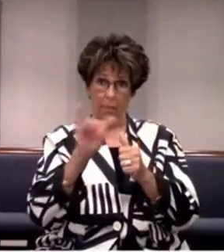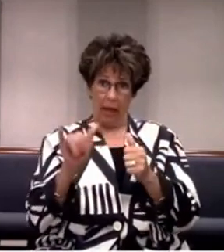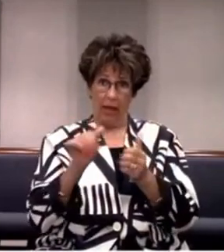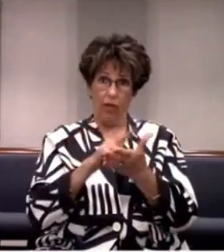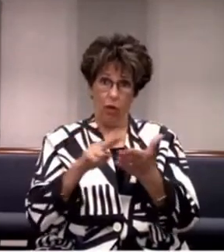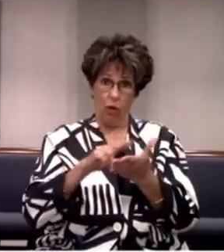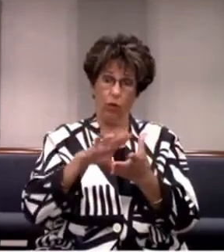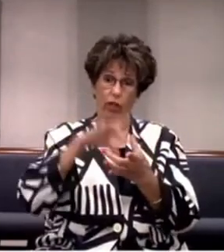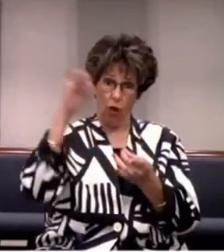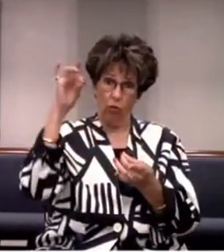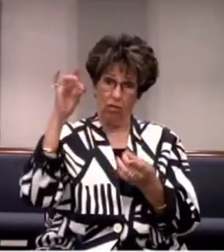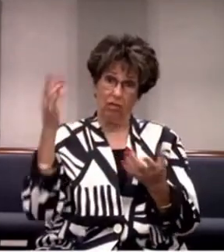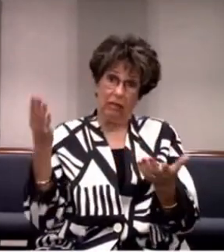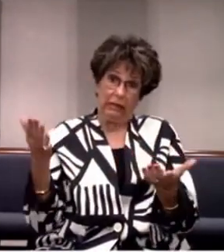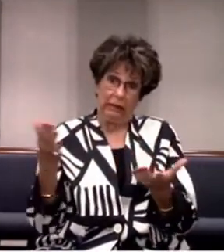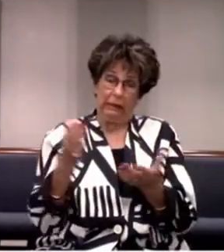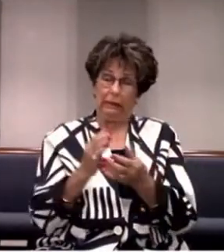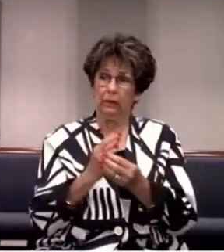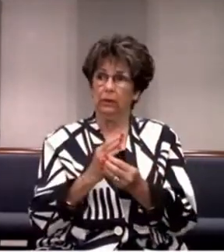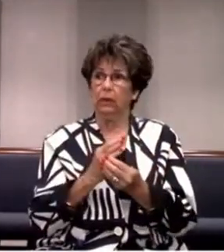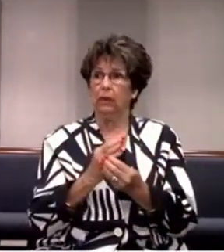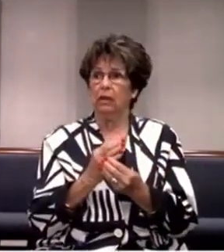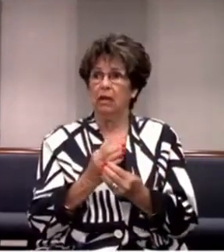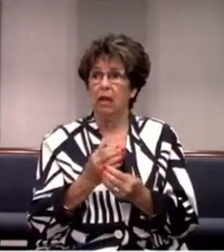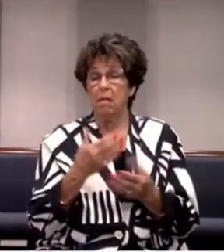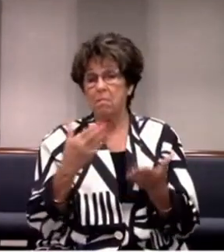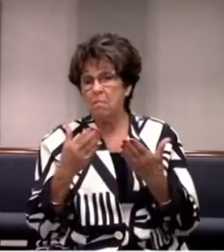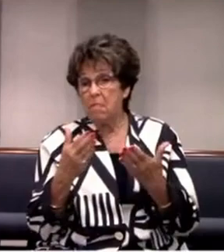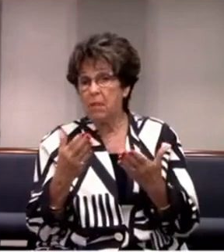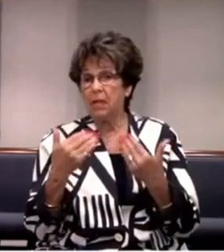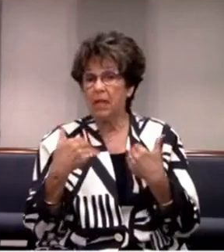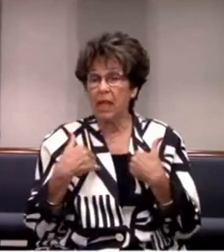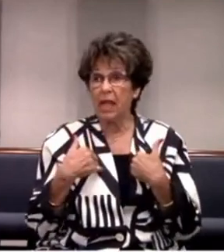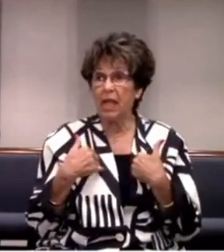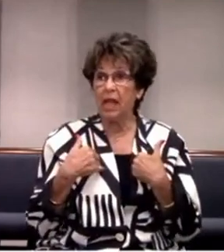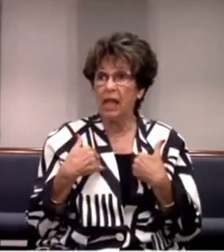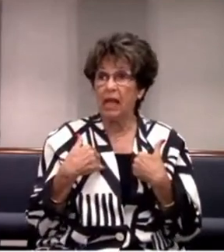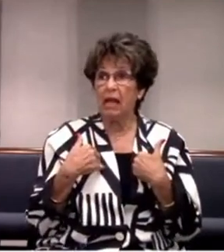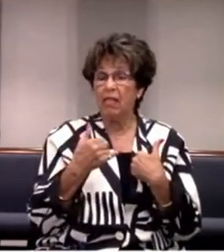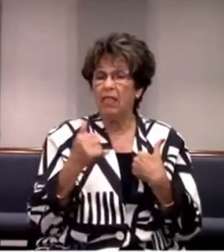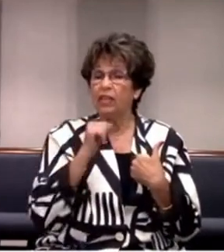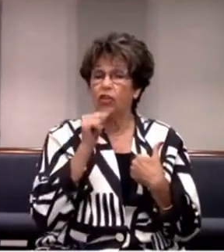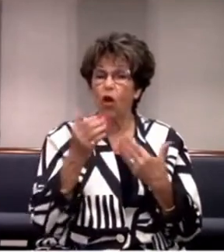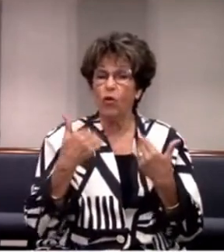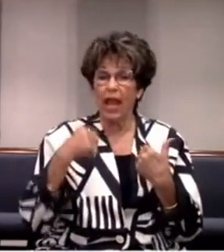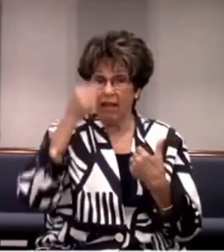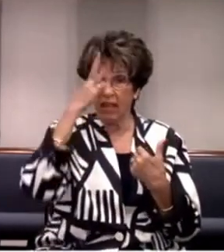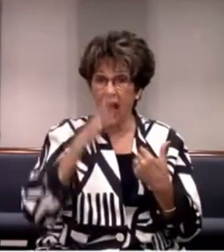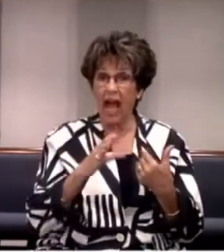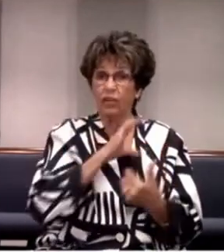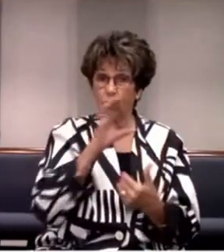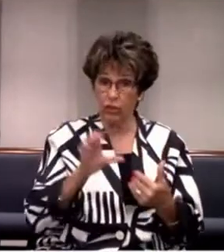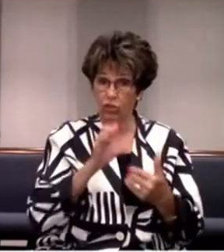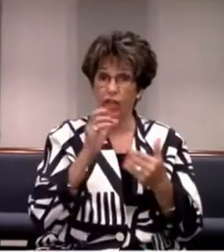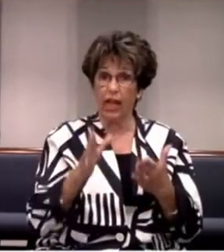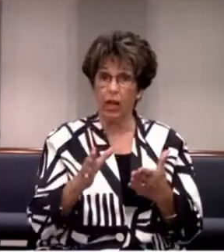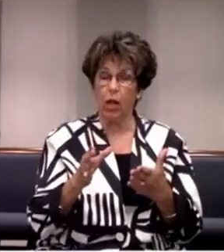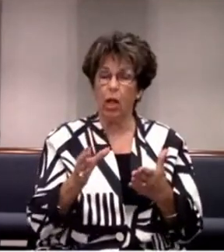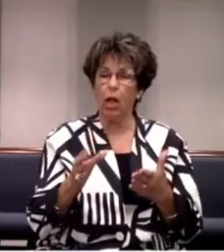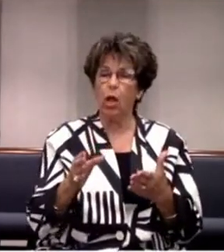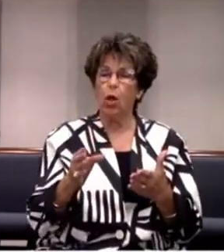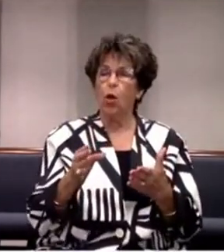They might have some type of church Christianity, they don't have God's Christianity, because once the Holy Spirit of God